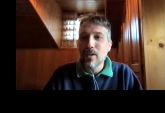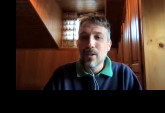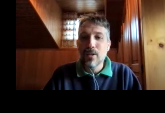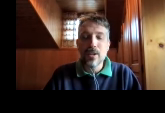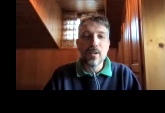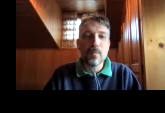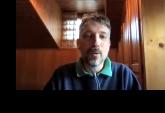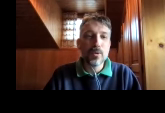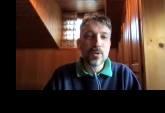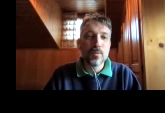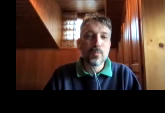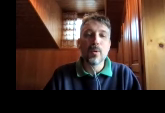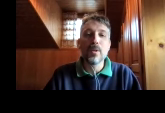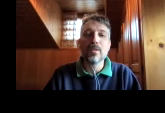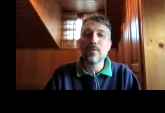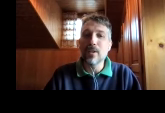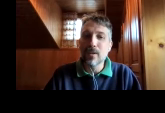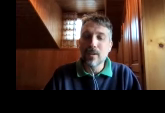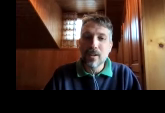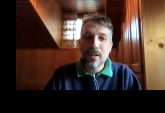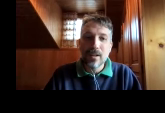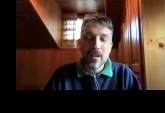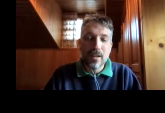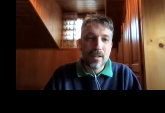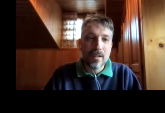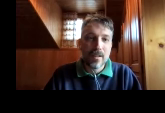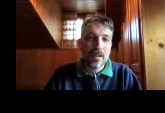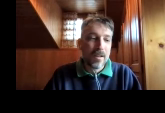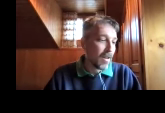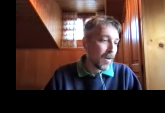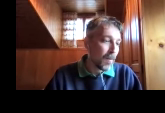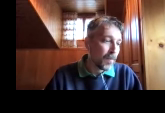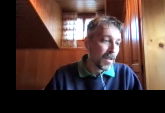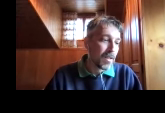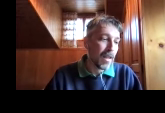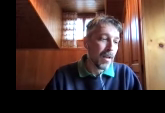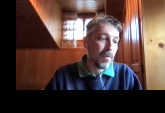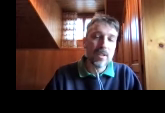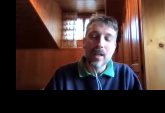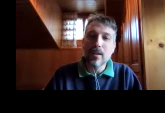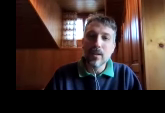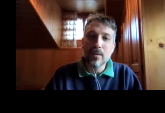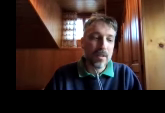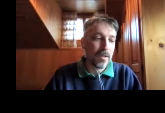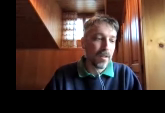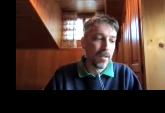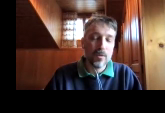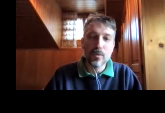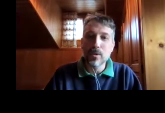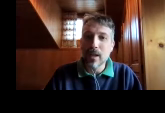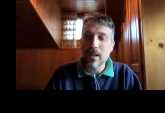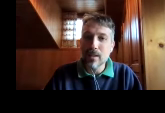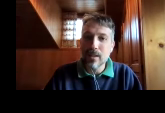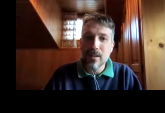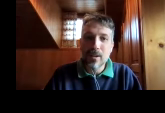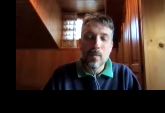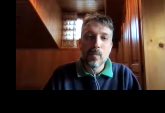is the most prominent figure in sign language, psycholinguistics,